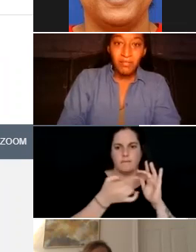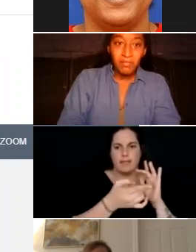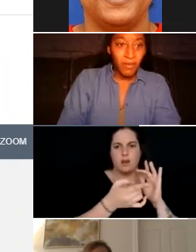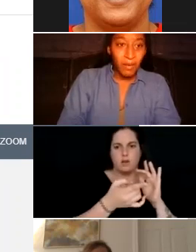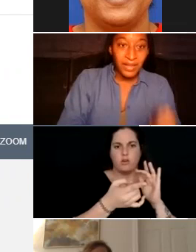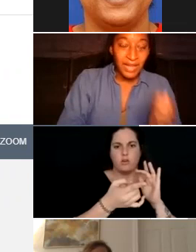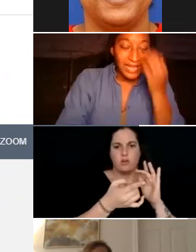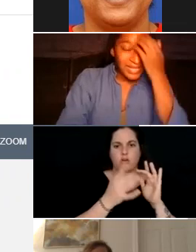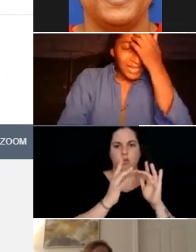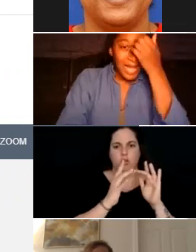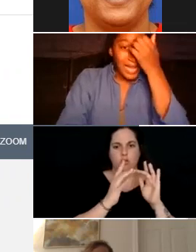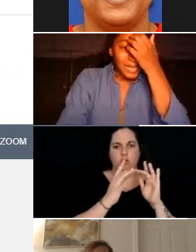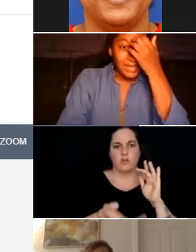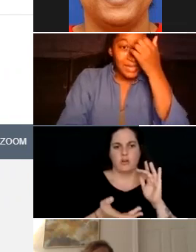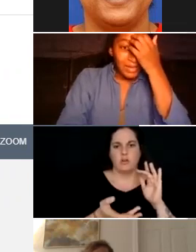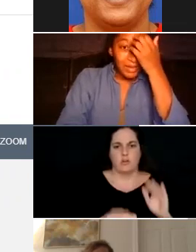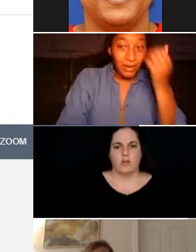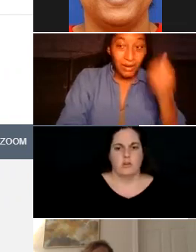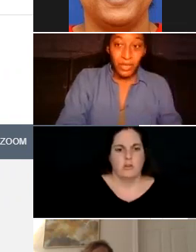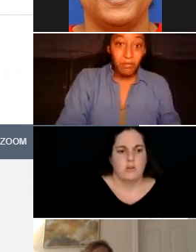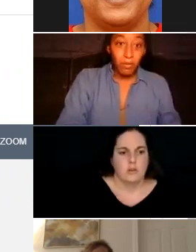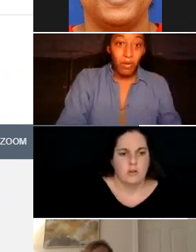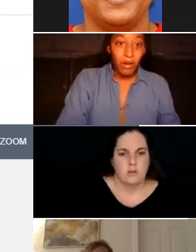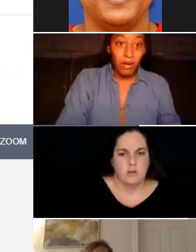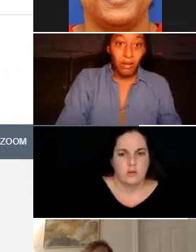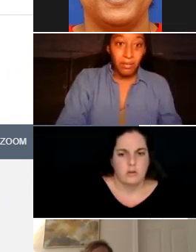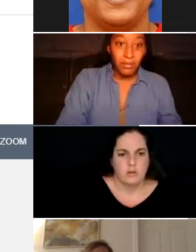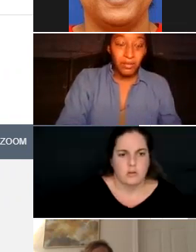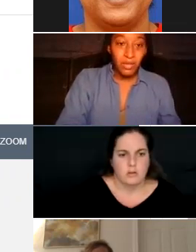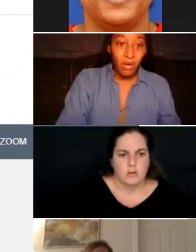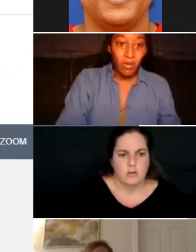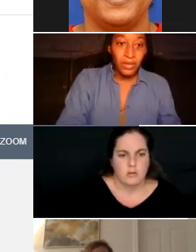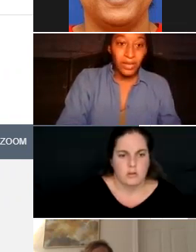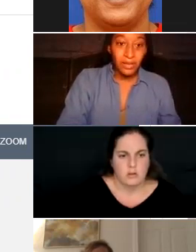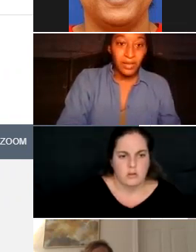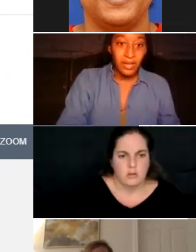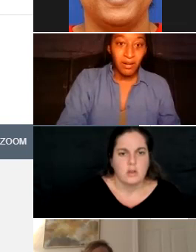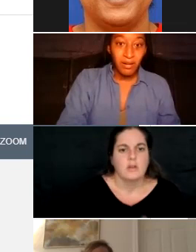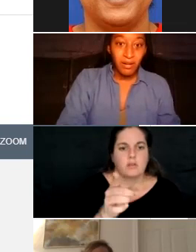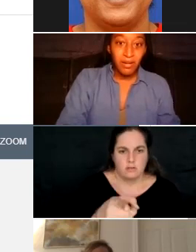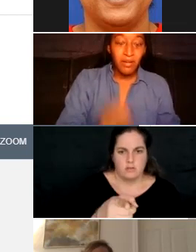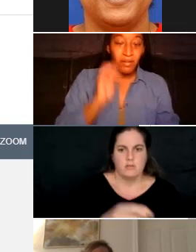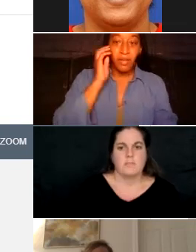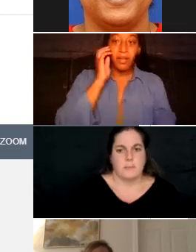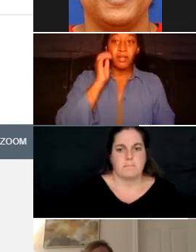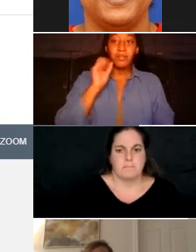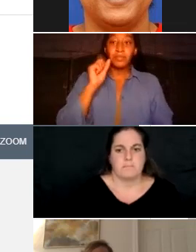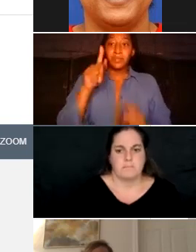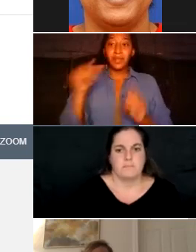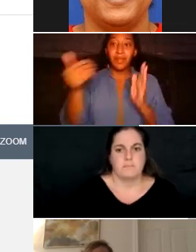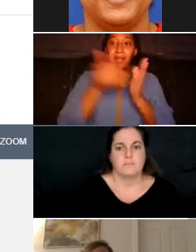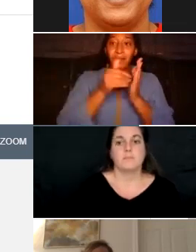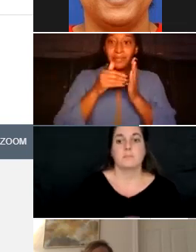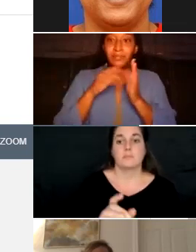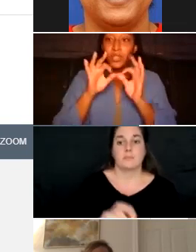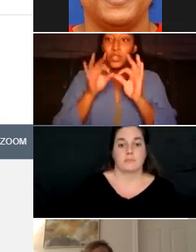It from the last slide, it broke up. Okay, so I'll do that one again. I'll do it again, just to make